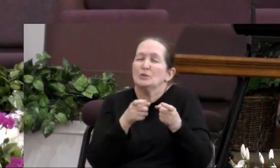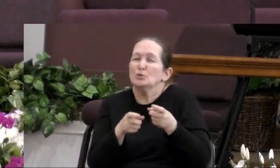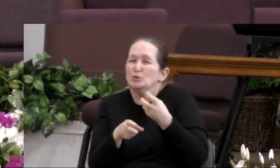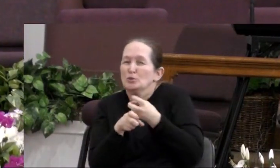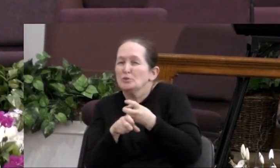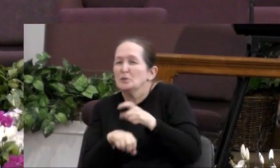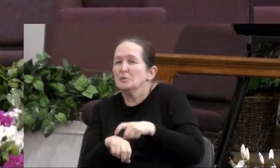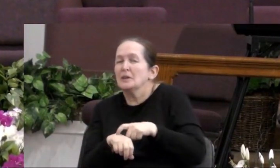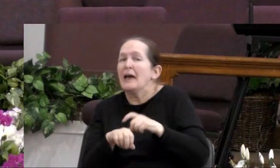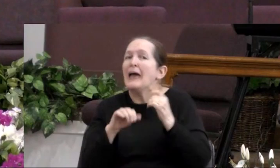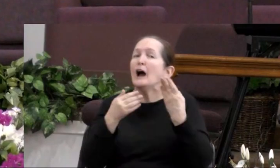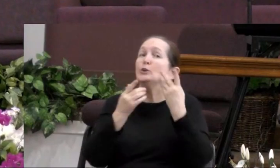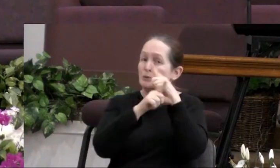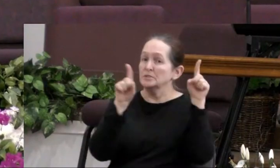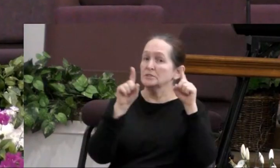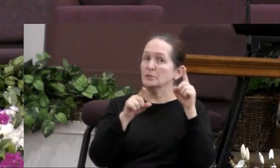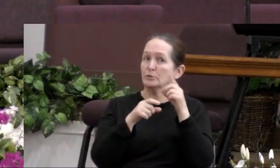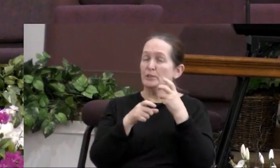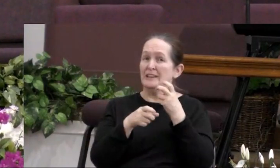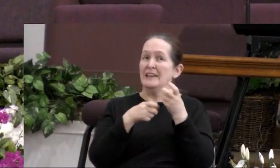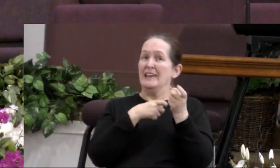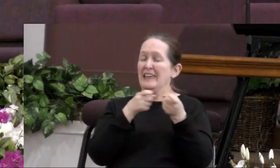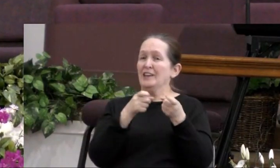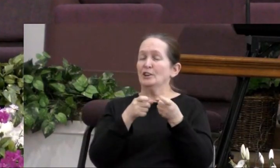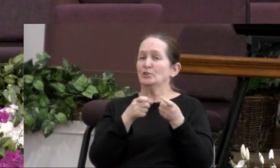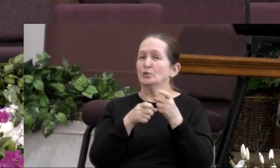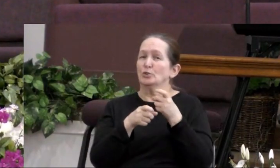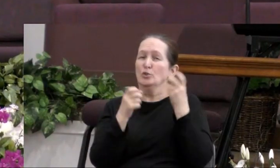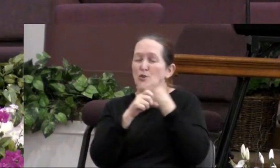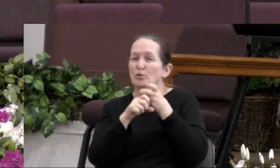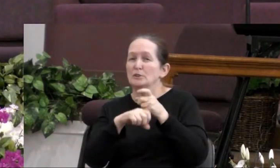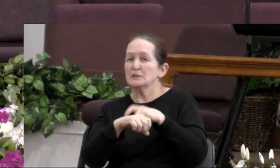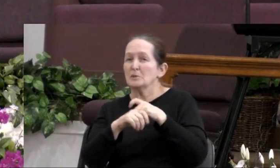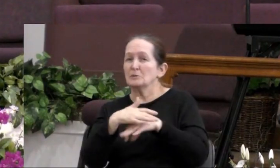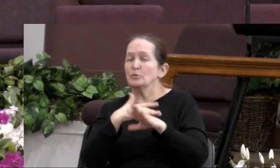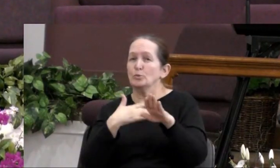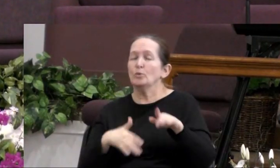you successfully handle difficulties in your life. They're going to be drawn to that